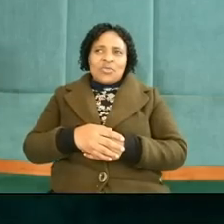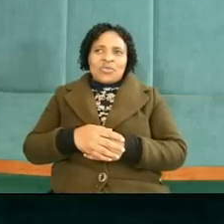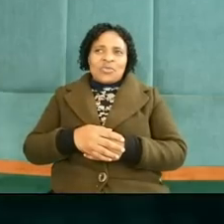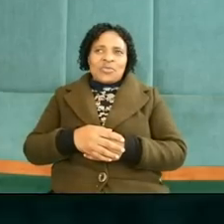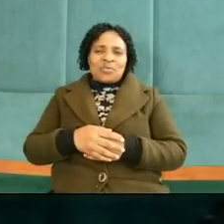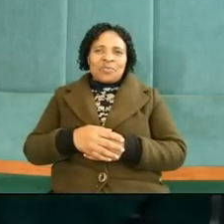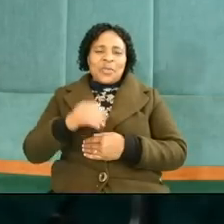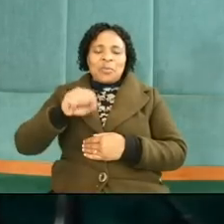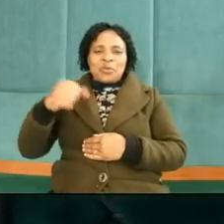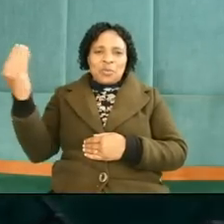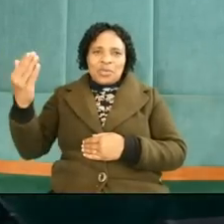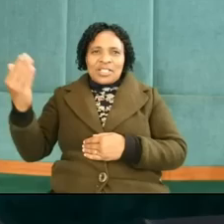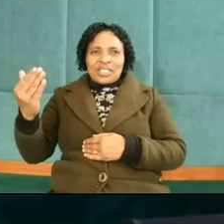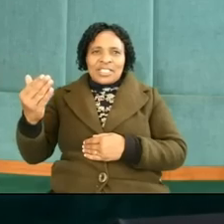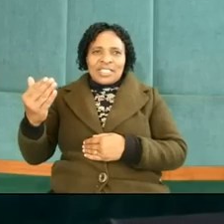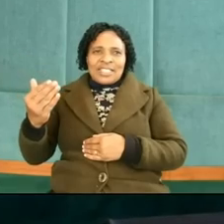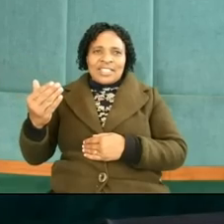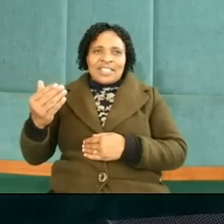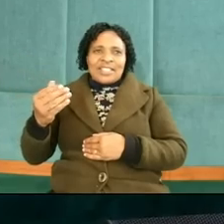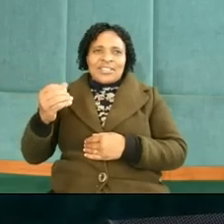Noah's preaching was as a